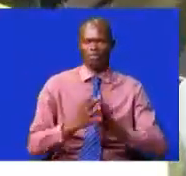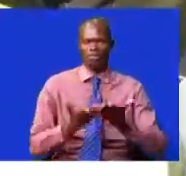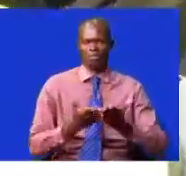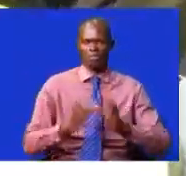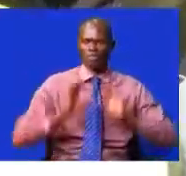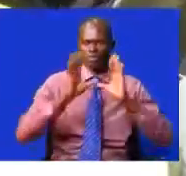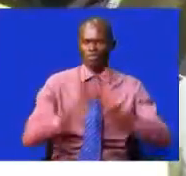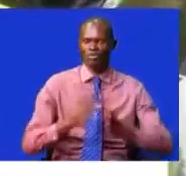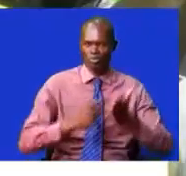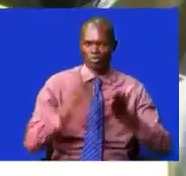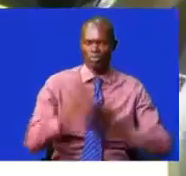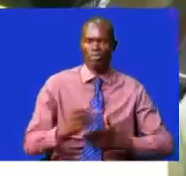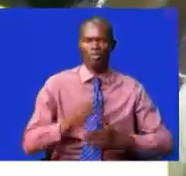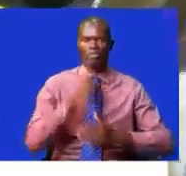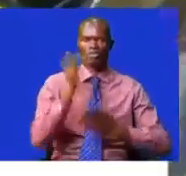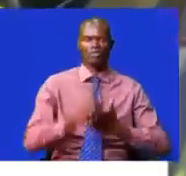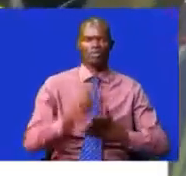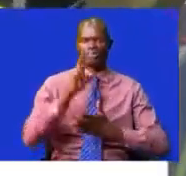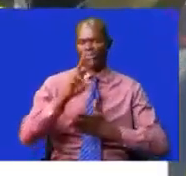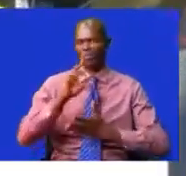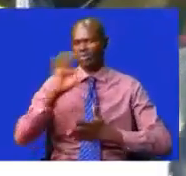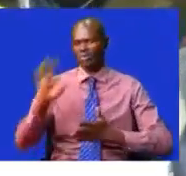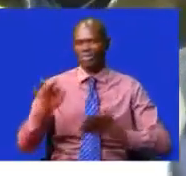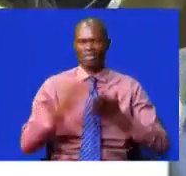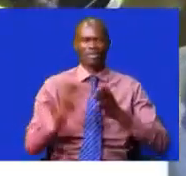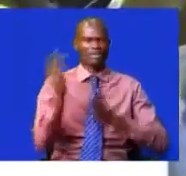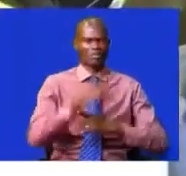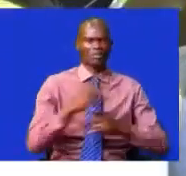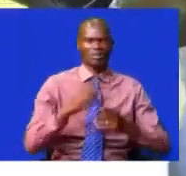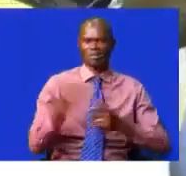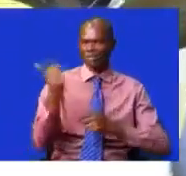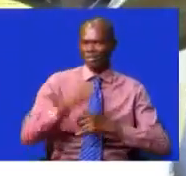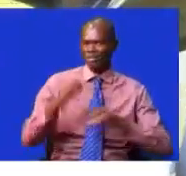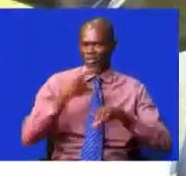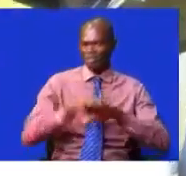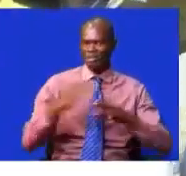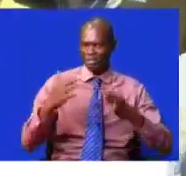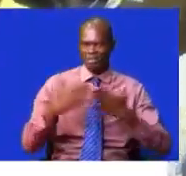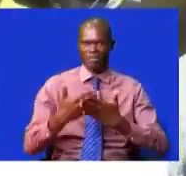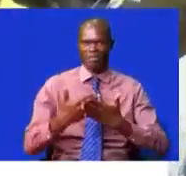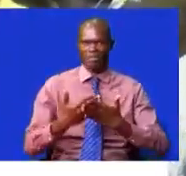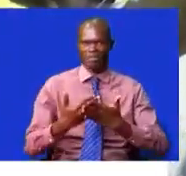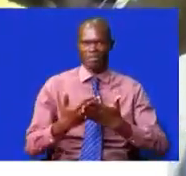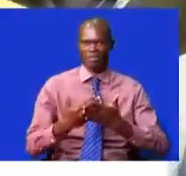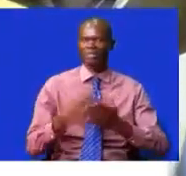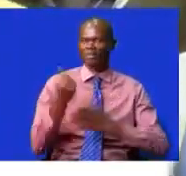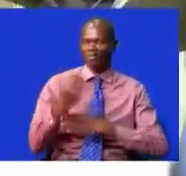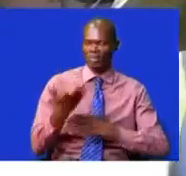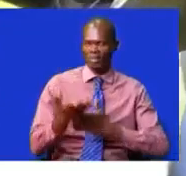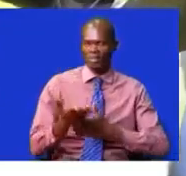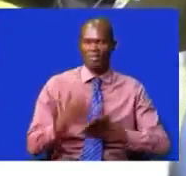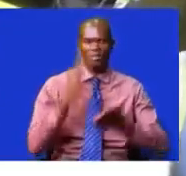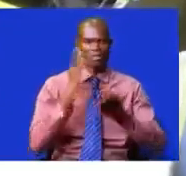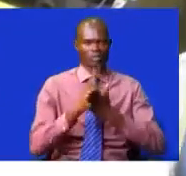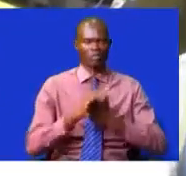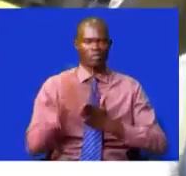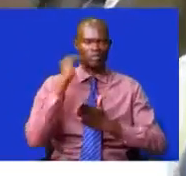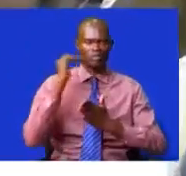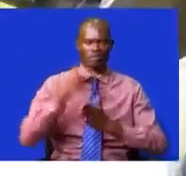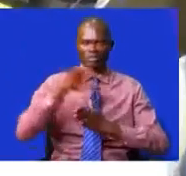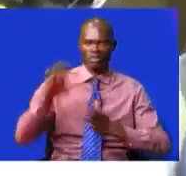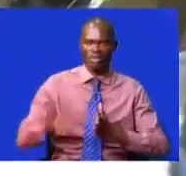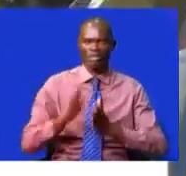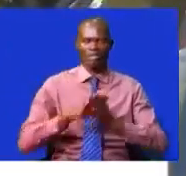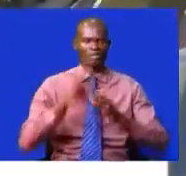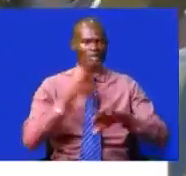going 3 months. We are not getting our money. We were the first people to finish before the SEA guys. The SEA guys had their issues.